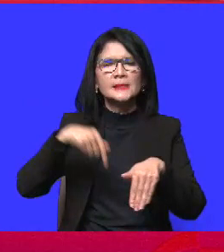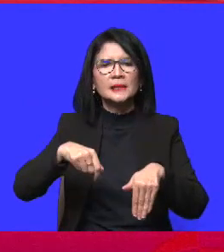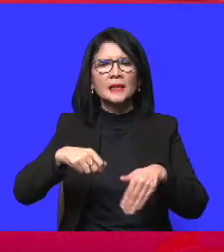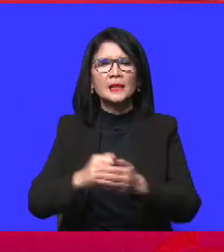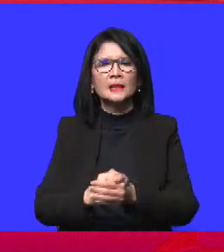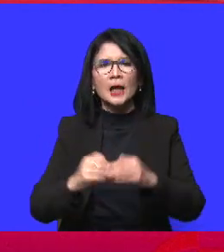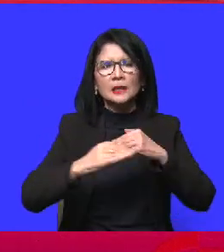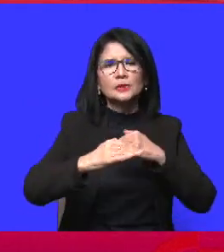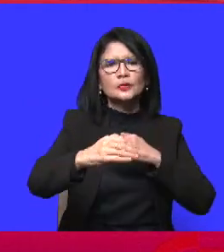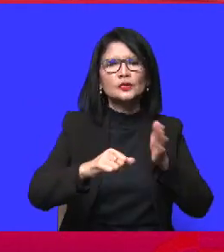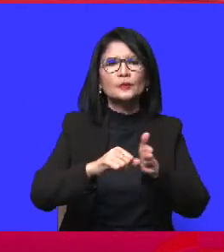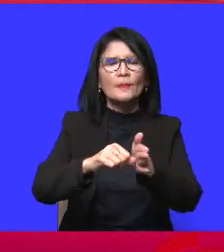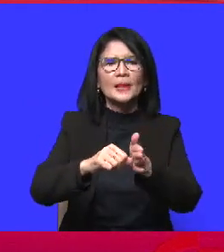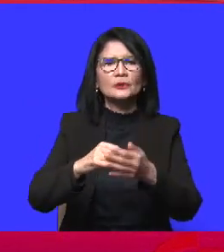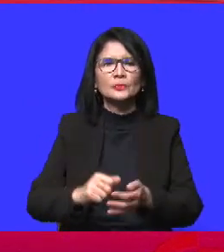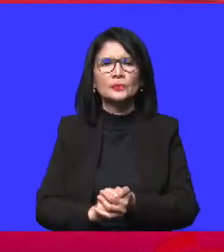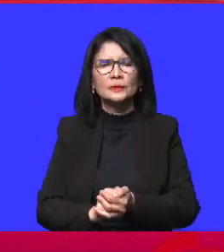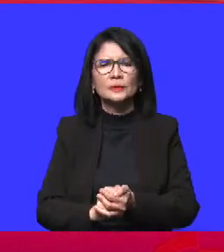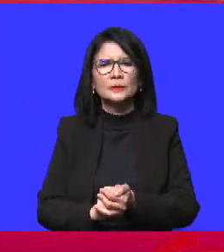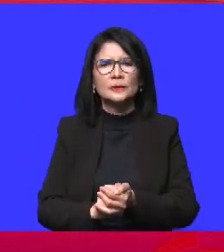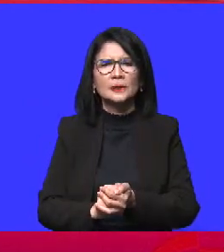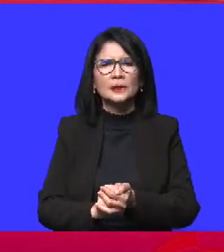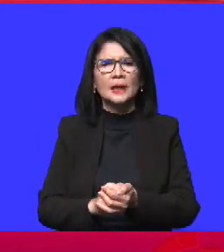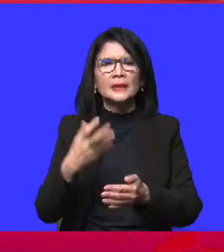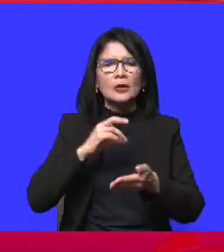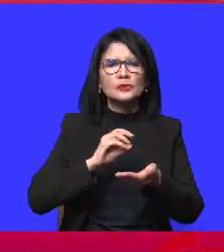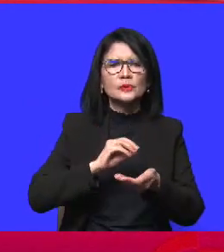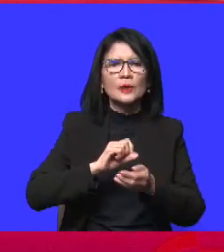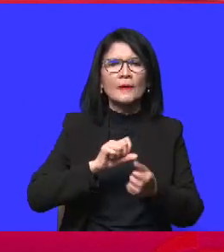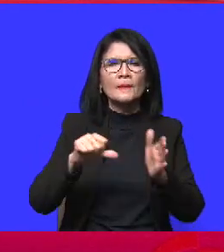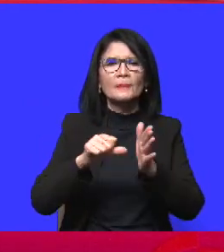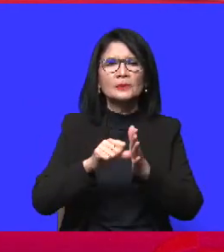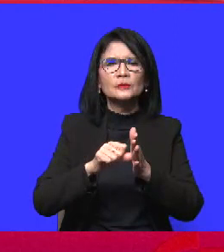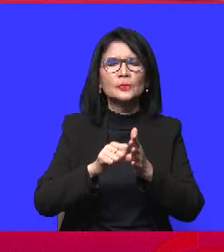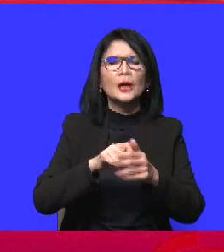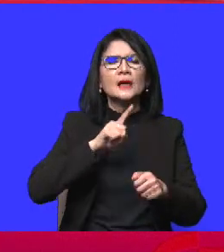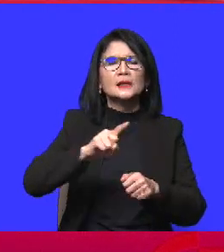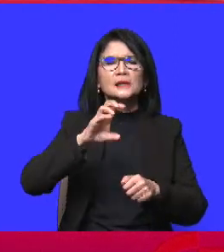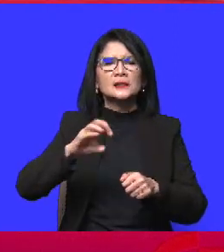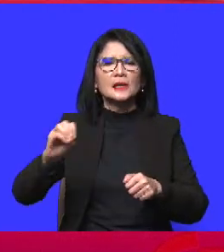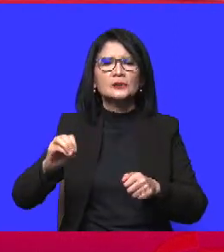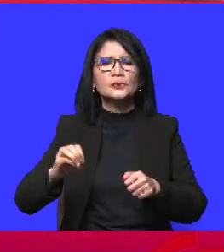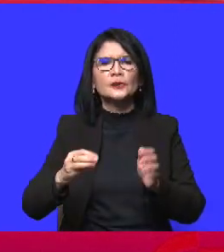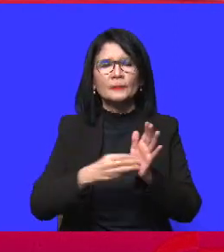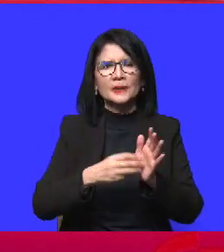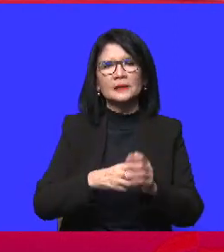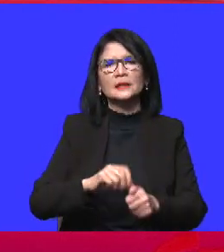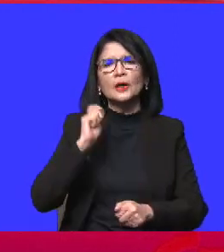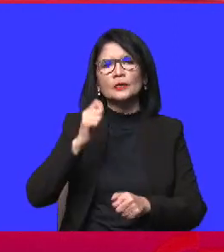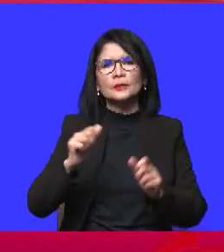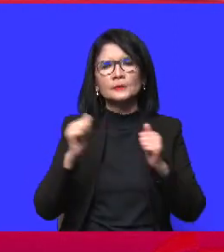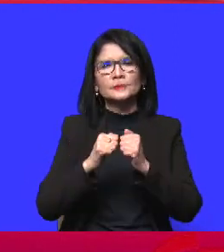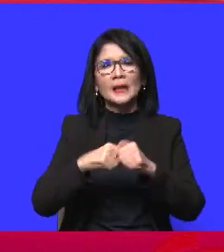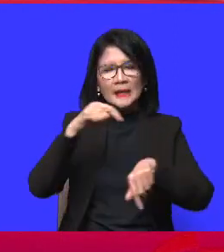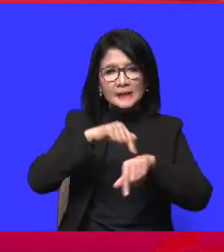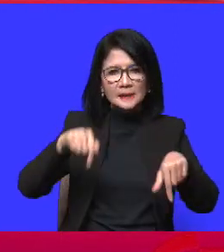scale up contributions to climate funds, and we need to deliver on the 100 billion per year US dollar we have promised. It's